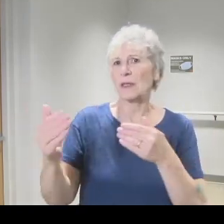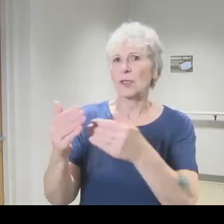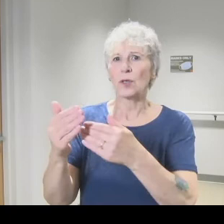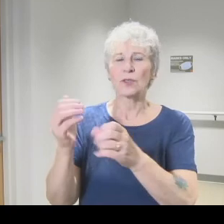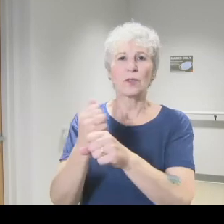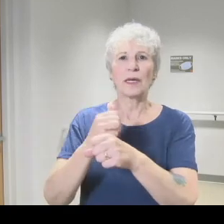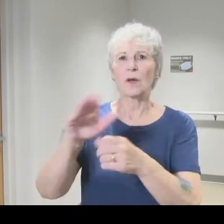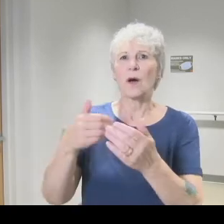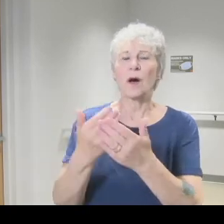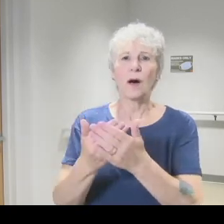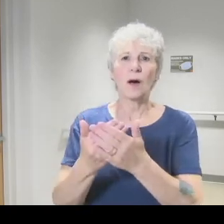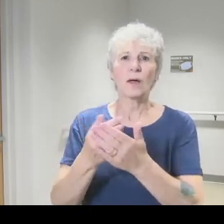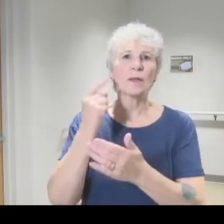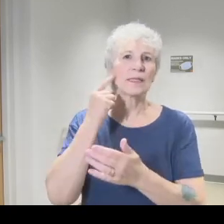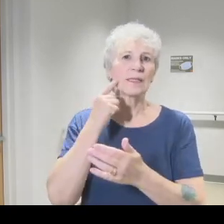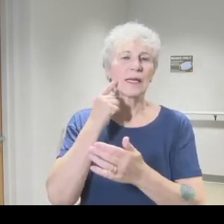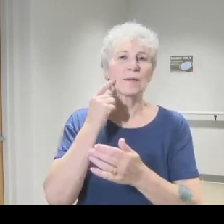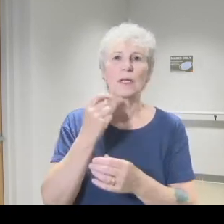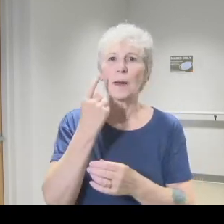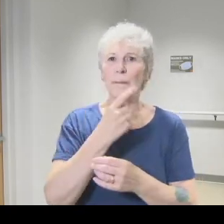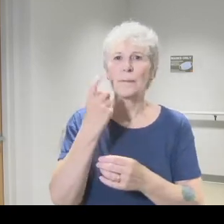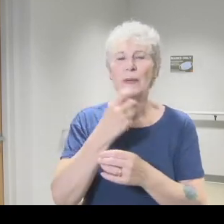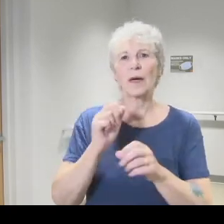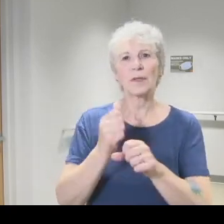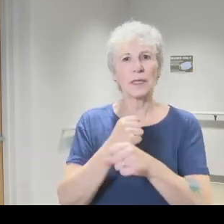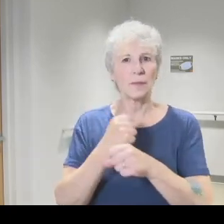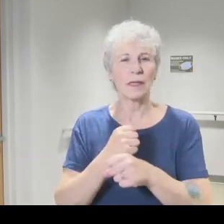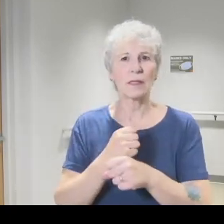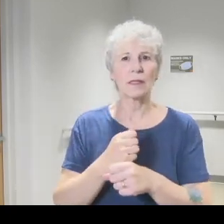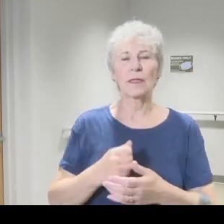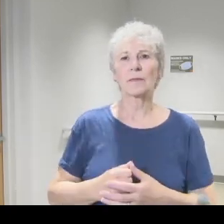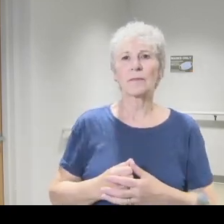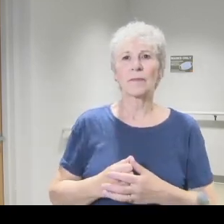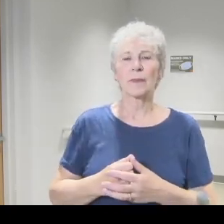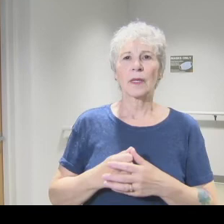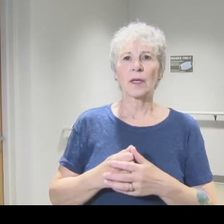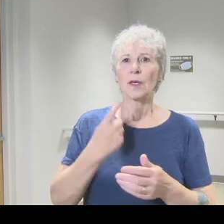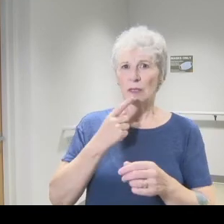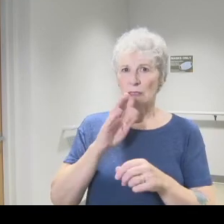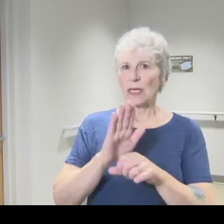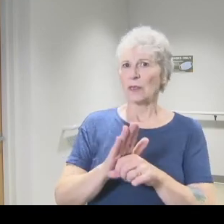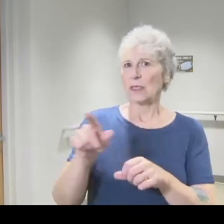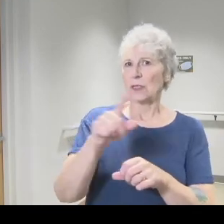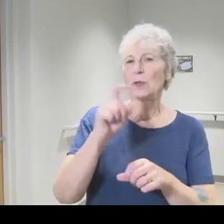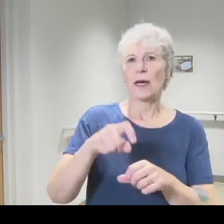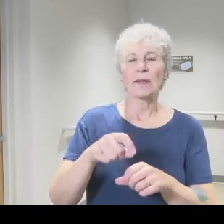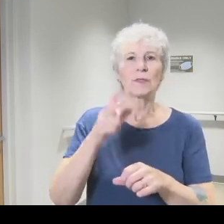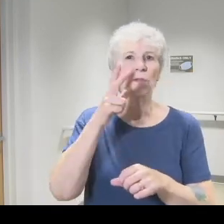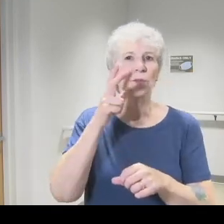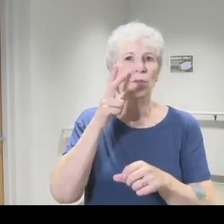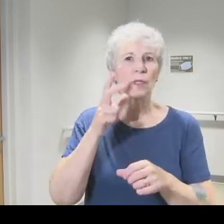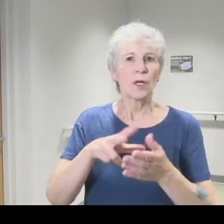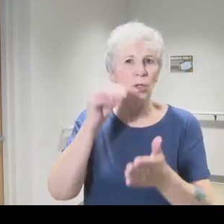sounds that the mouth can make? And if you try to learn another language, it's pretty much guaranteed that you're going to have to learn to hear.